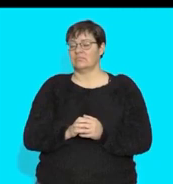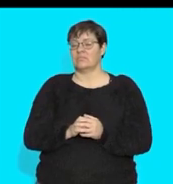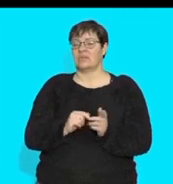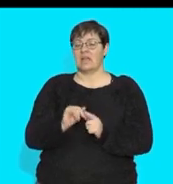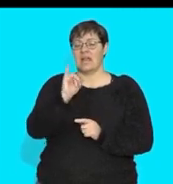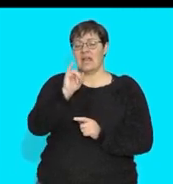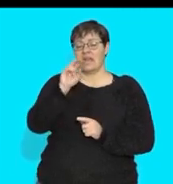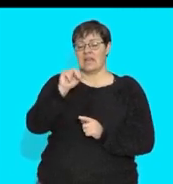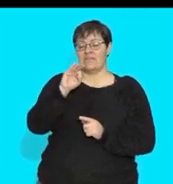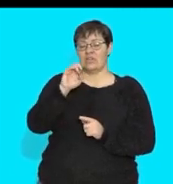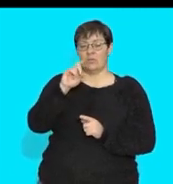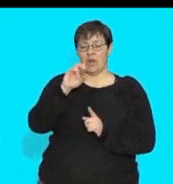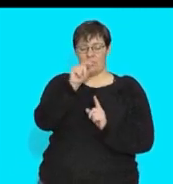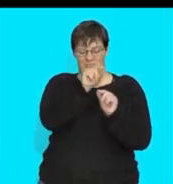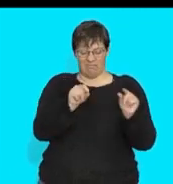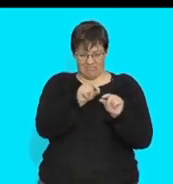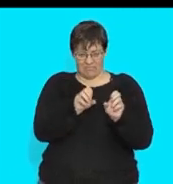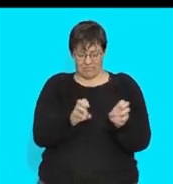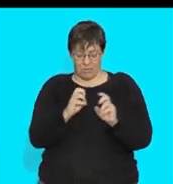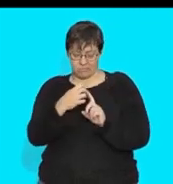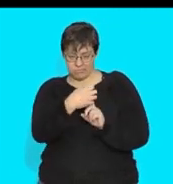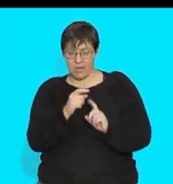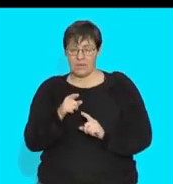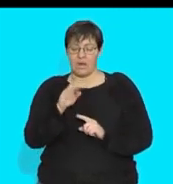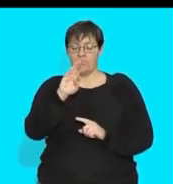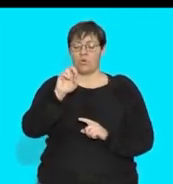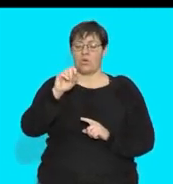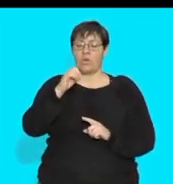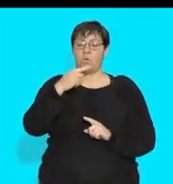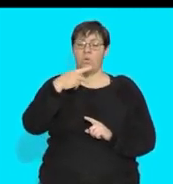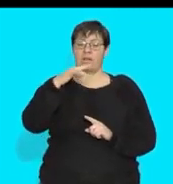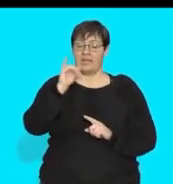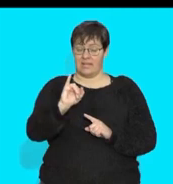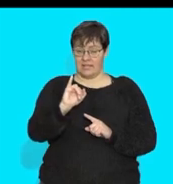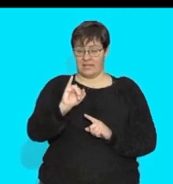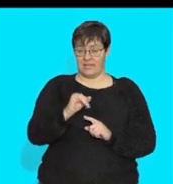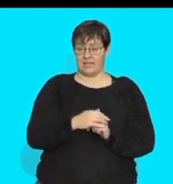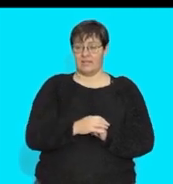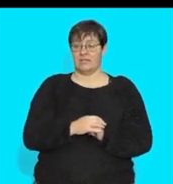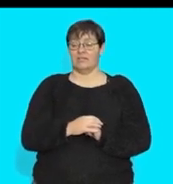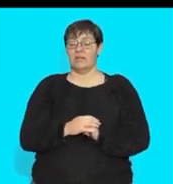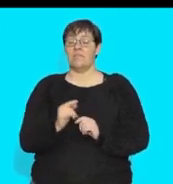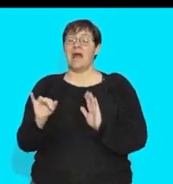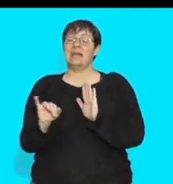called the infundibulum. So number A is going to be the bronchioli. Right,